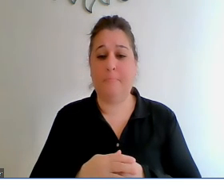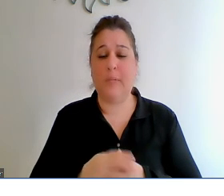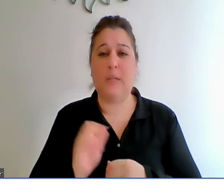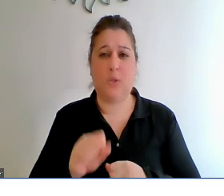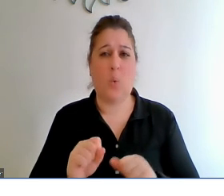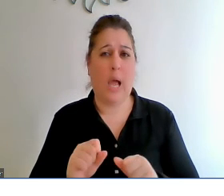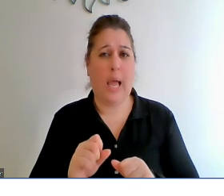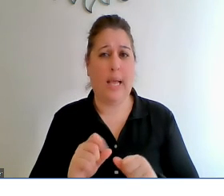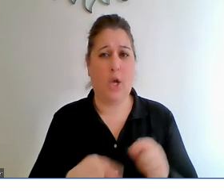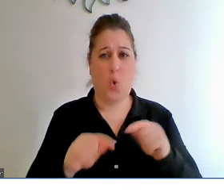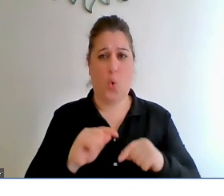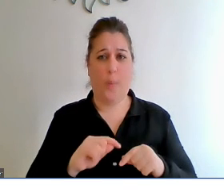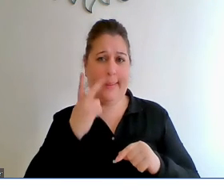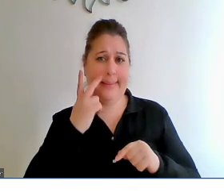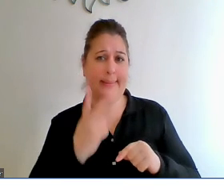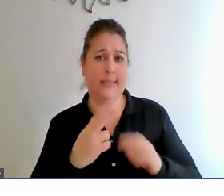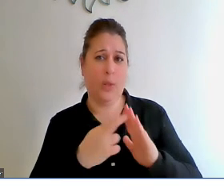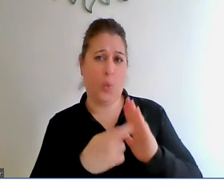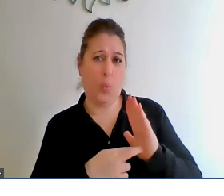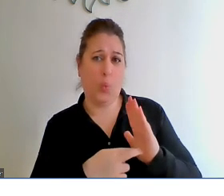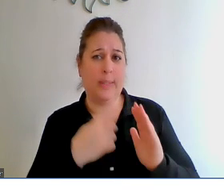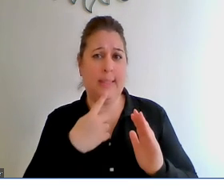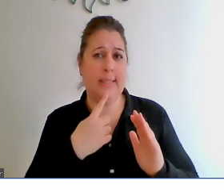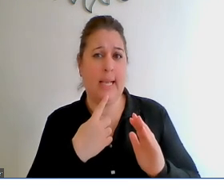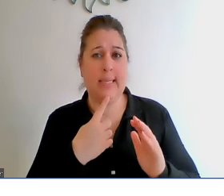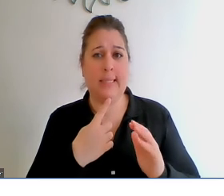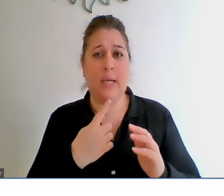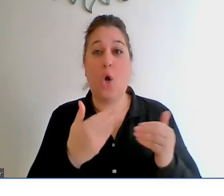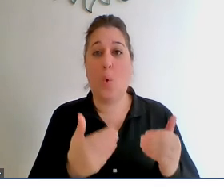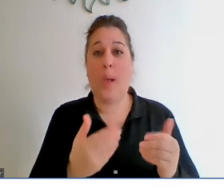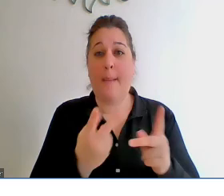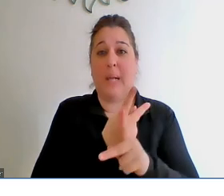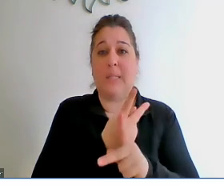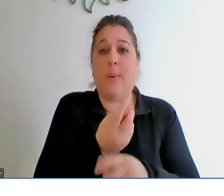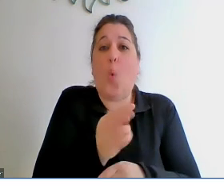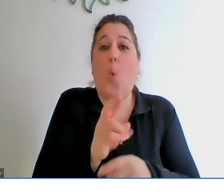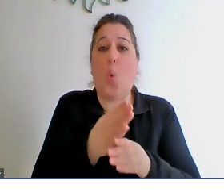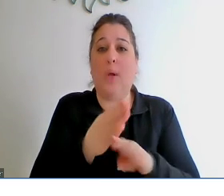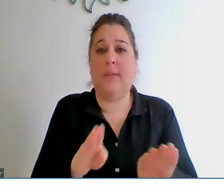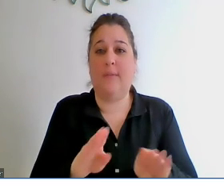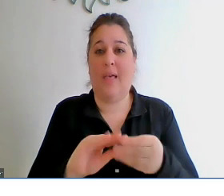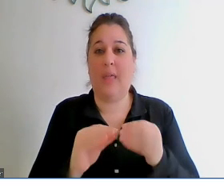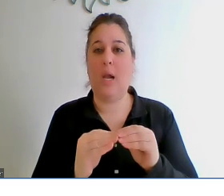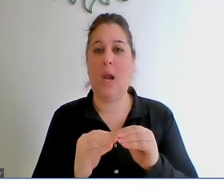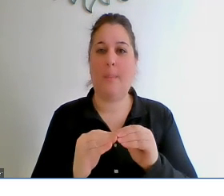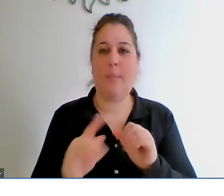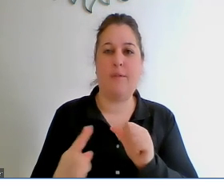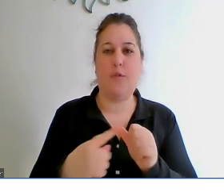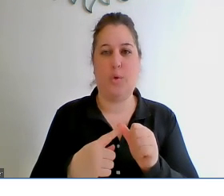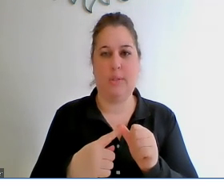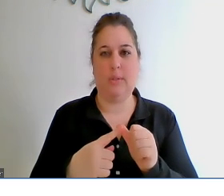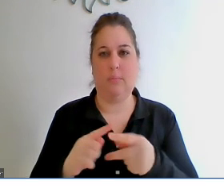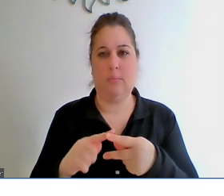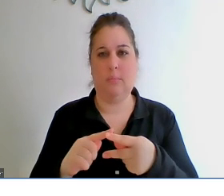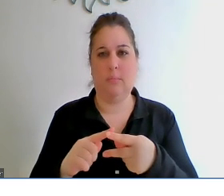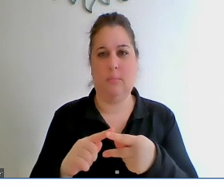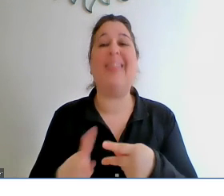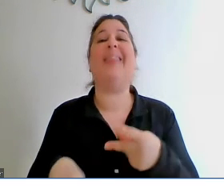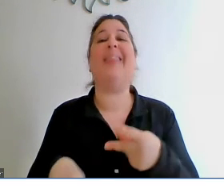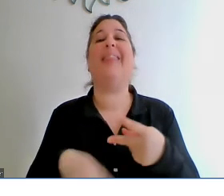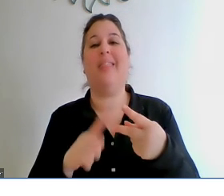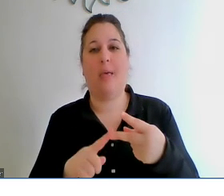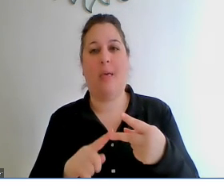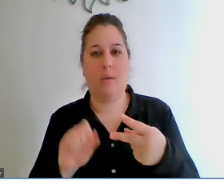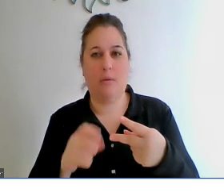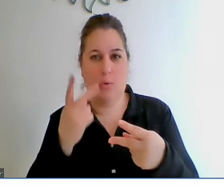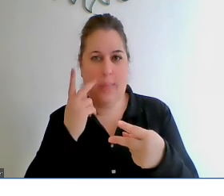these together. So let's just divide, because if I look back at the slide, it says multiply or divide the numbers first, whatever it is that I'm giving you.